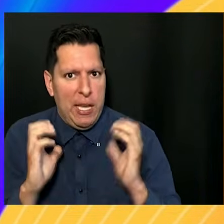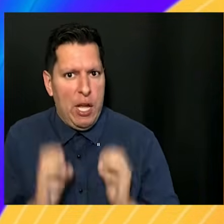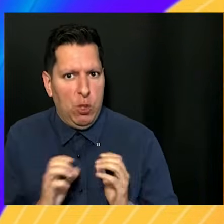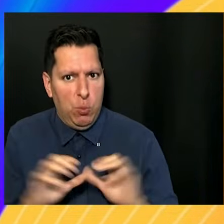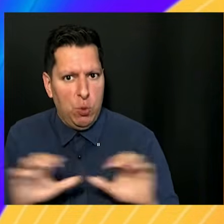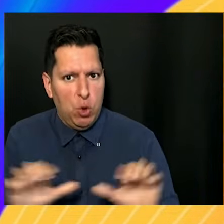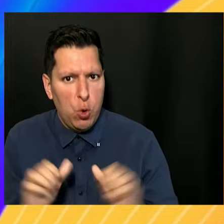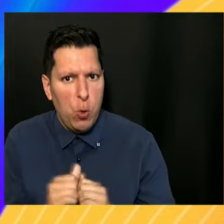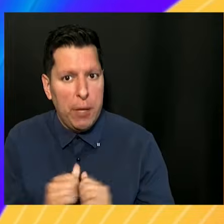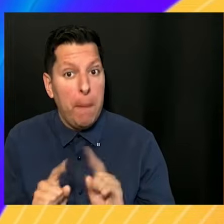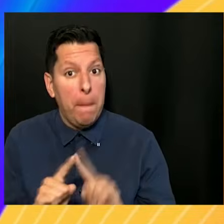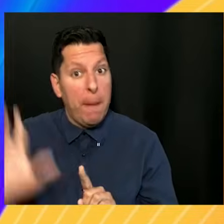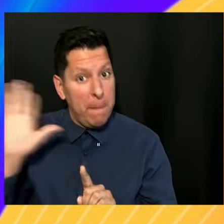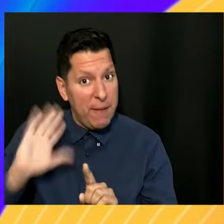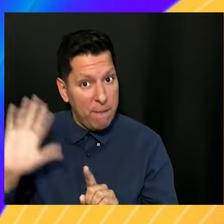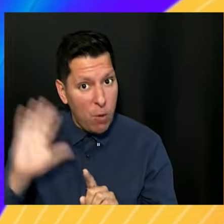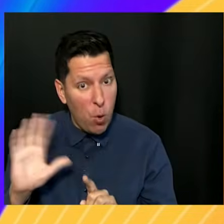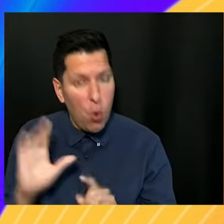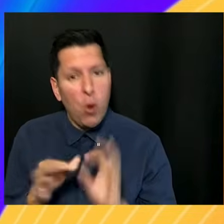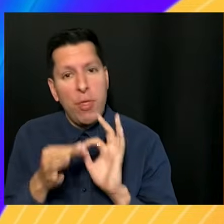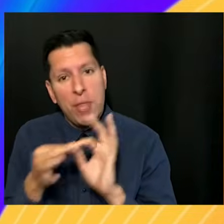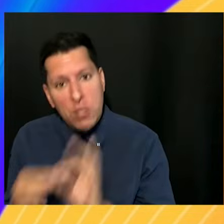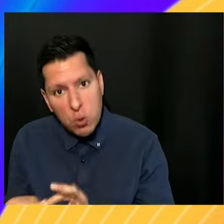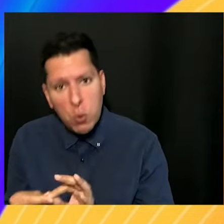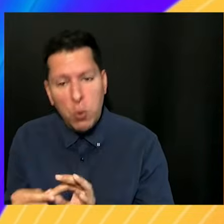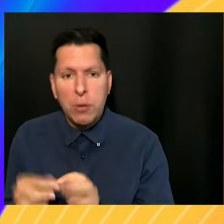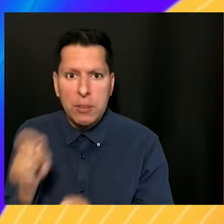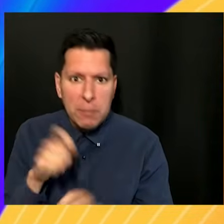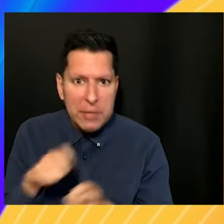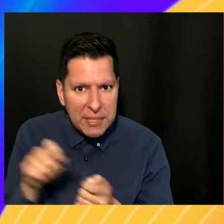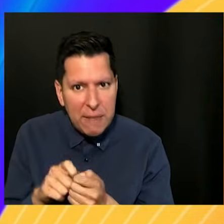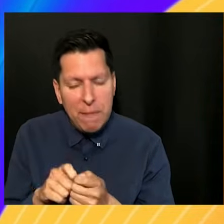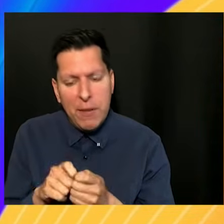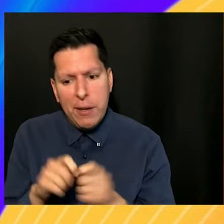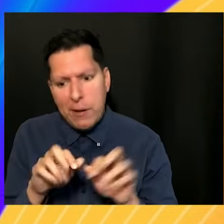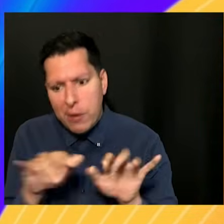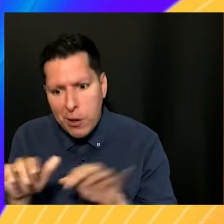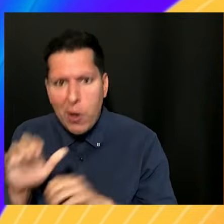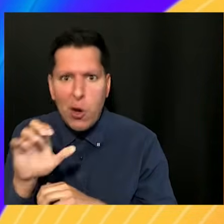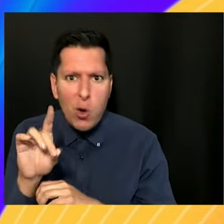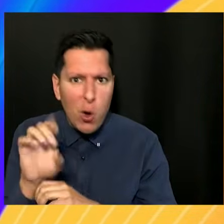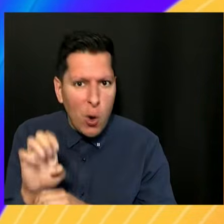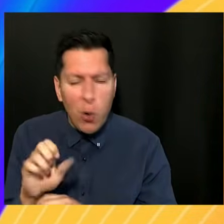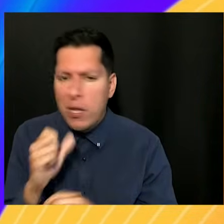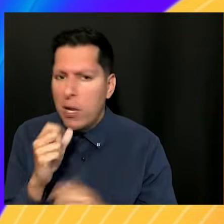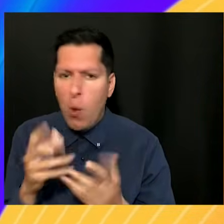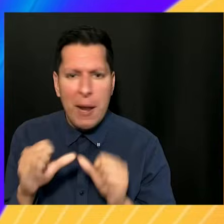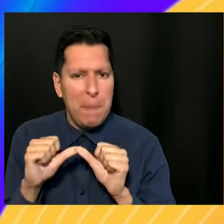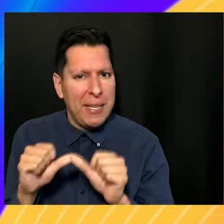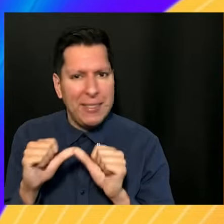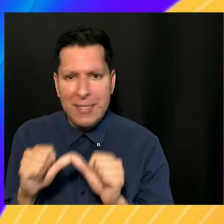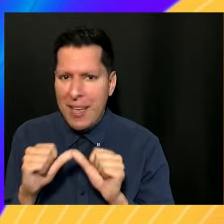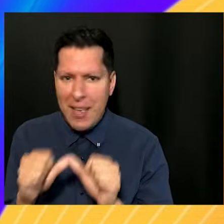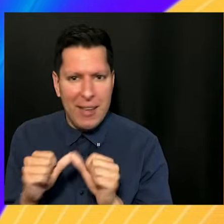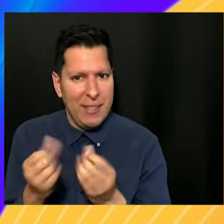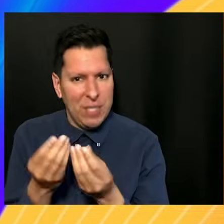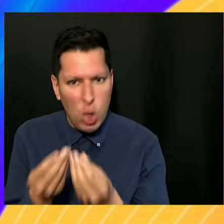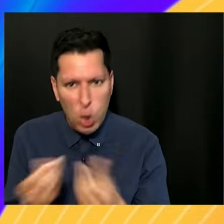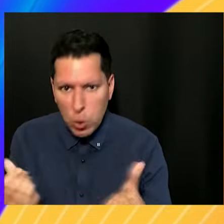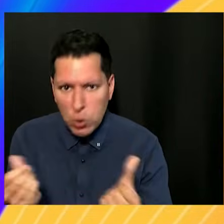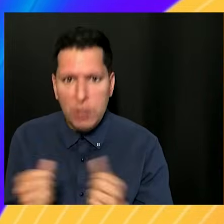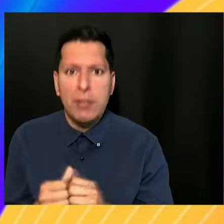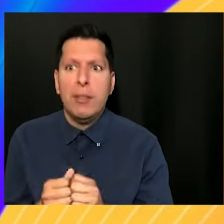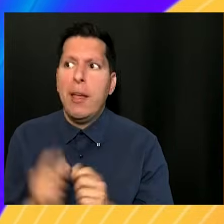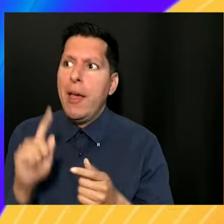doing this through like custom code they didn't really want to maintain, and custom solutions. And again, this is all in a Git repo, and